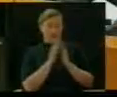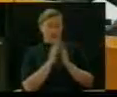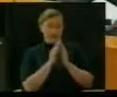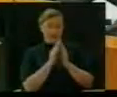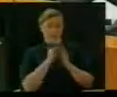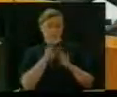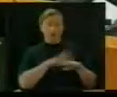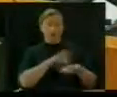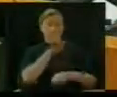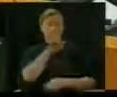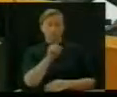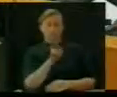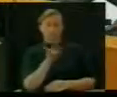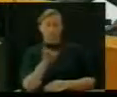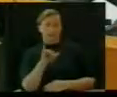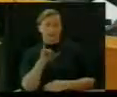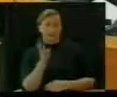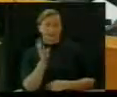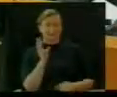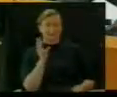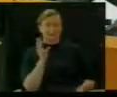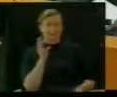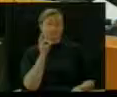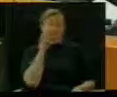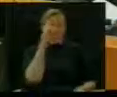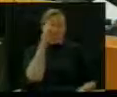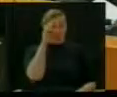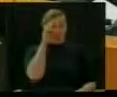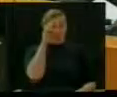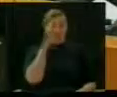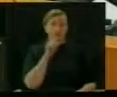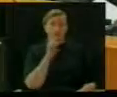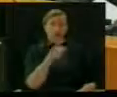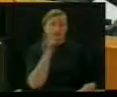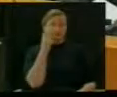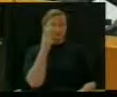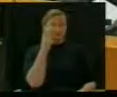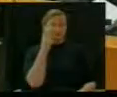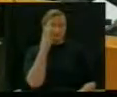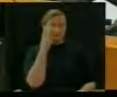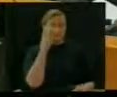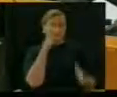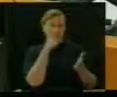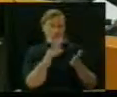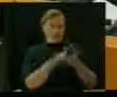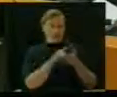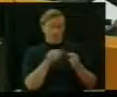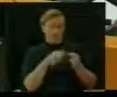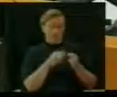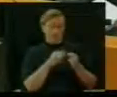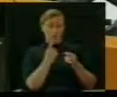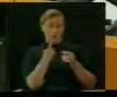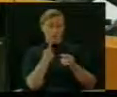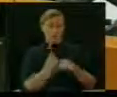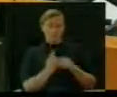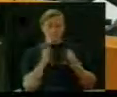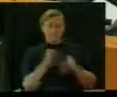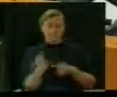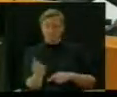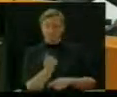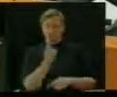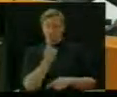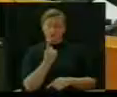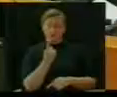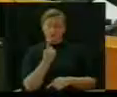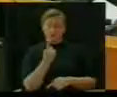July the 6th, when the Ethics Committee had a special meeting down here, did you see those letters that someone came up and